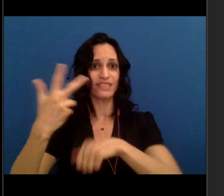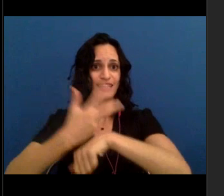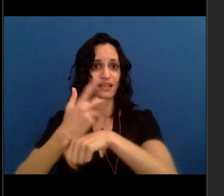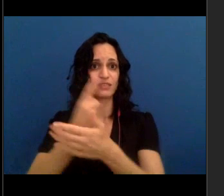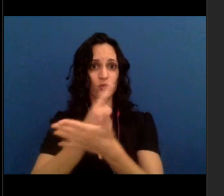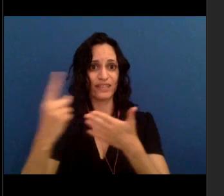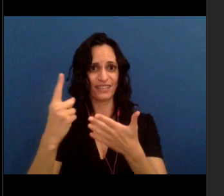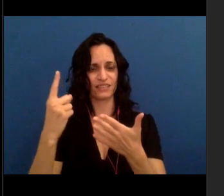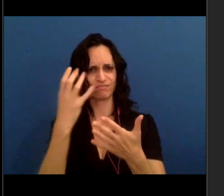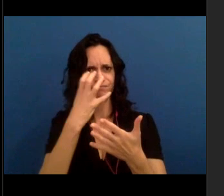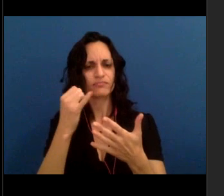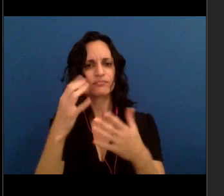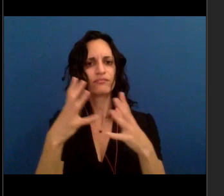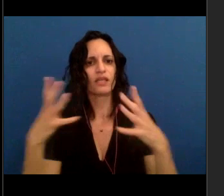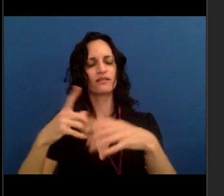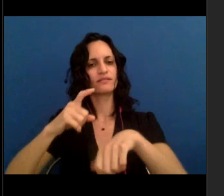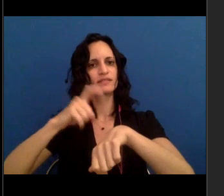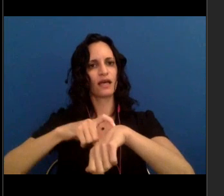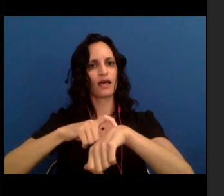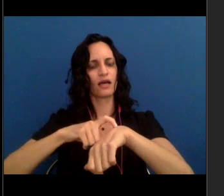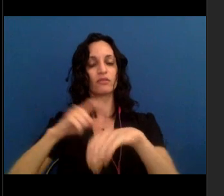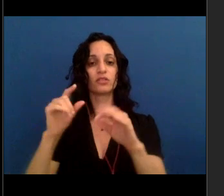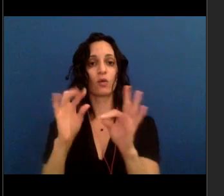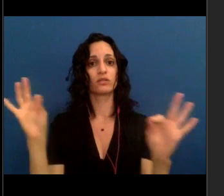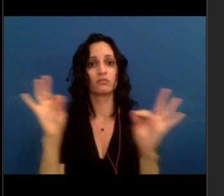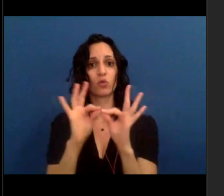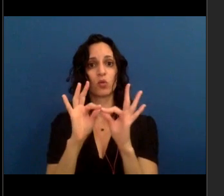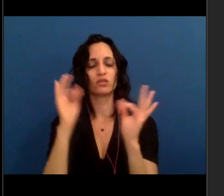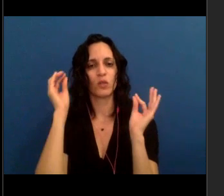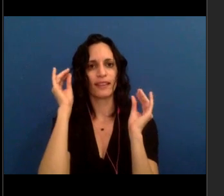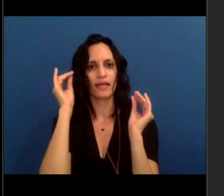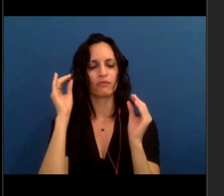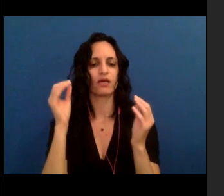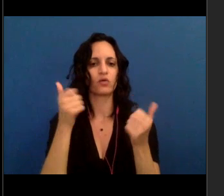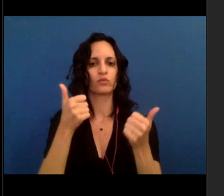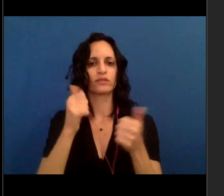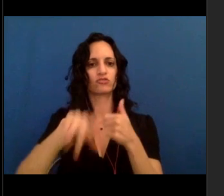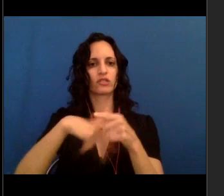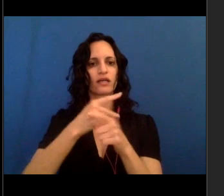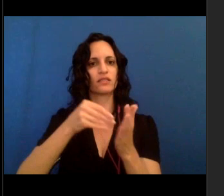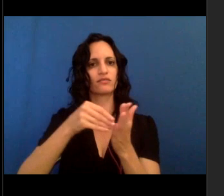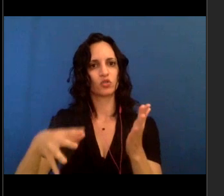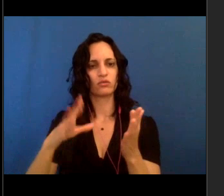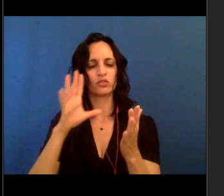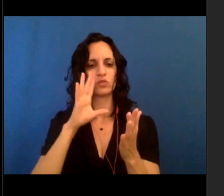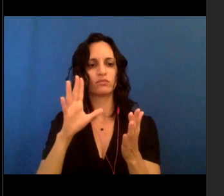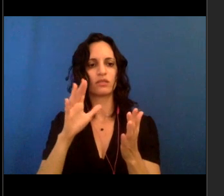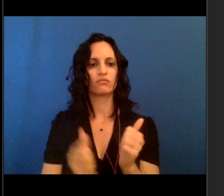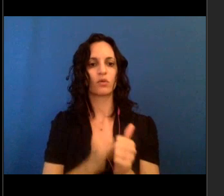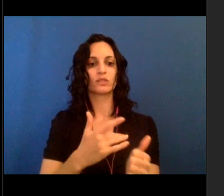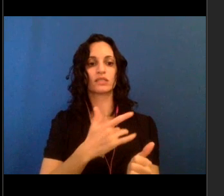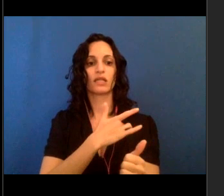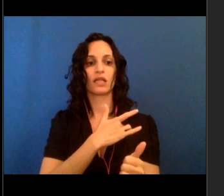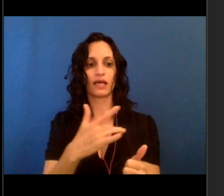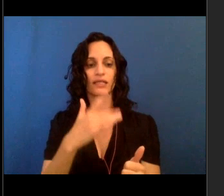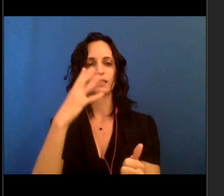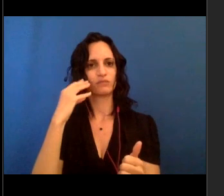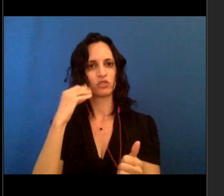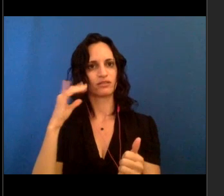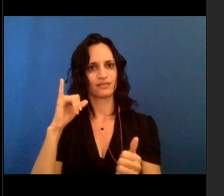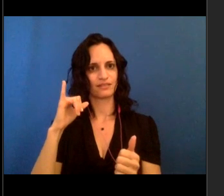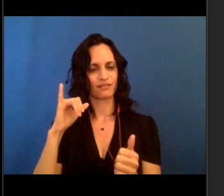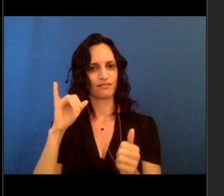And so it's important to think about which types of students are going to be most likely to be in this position. It's going to